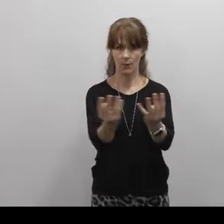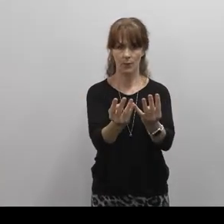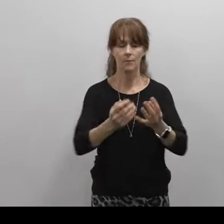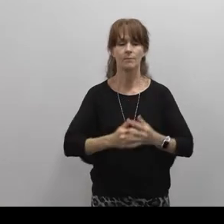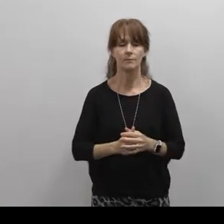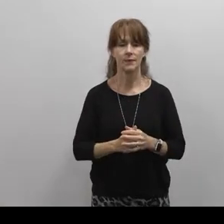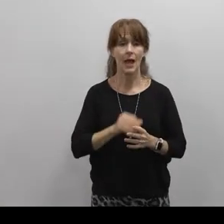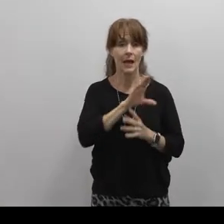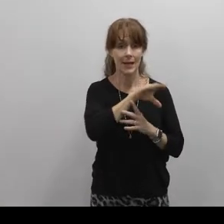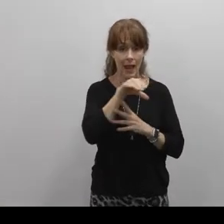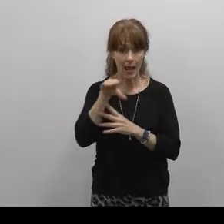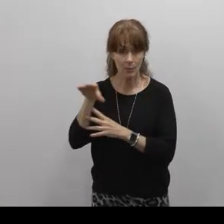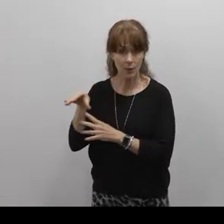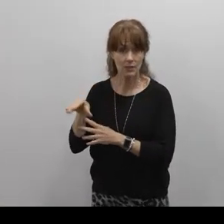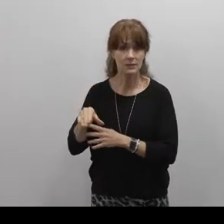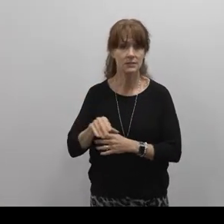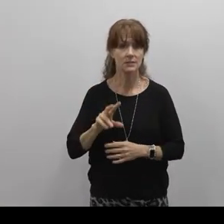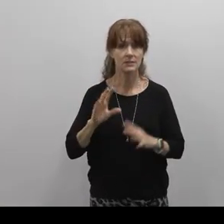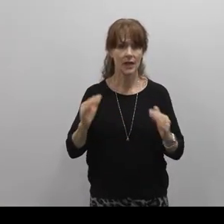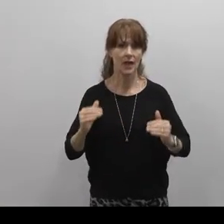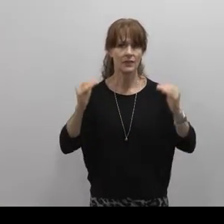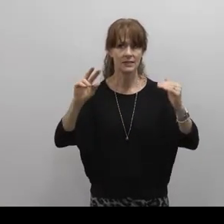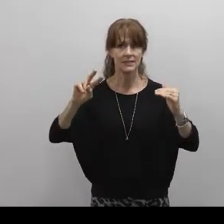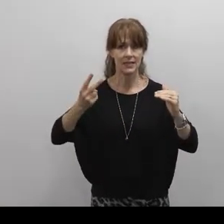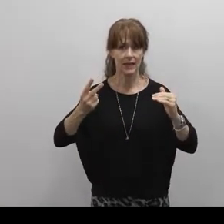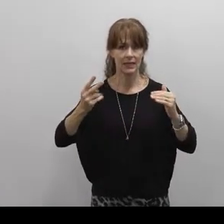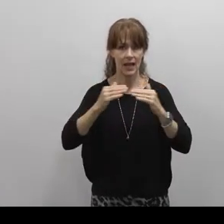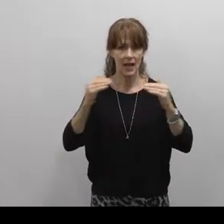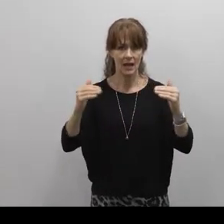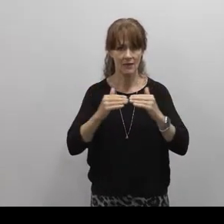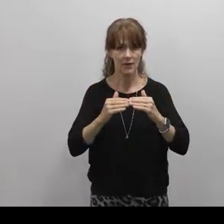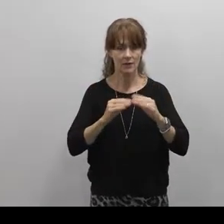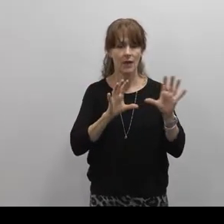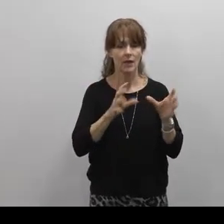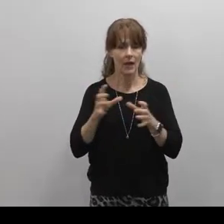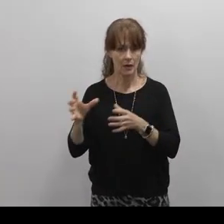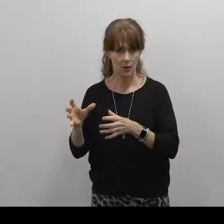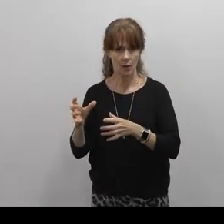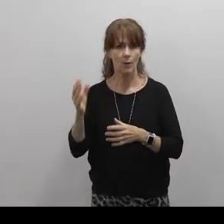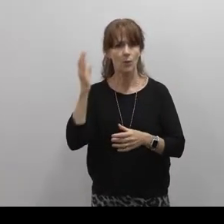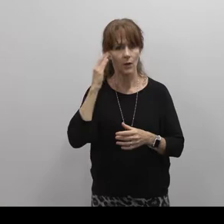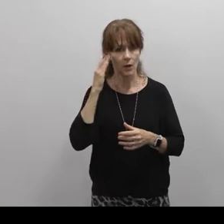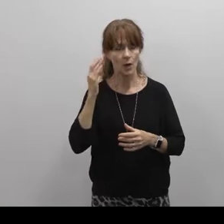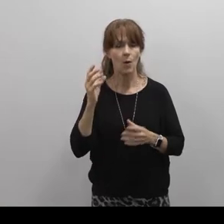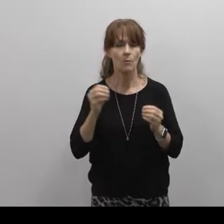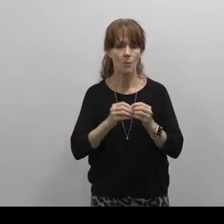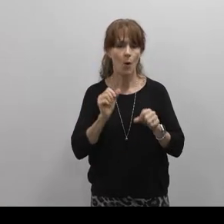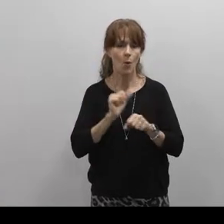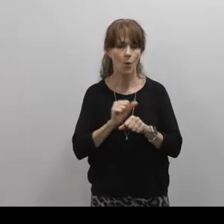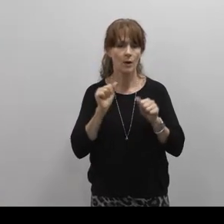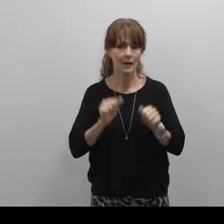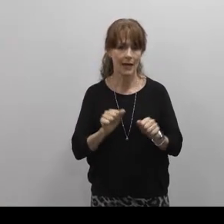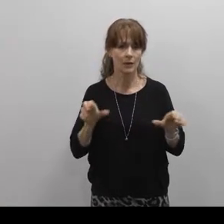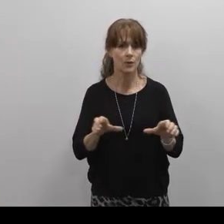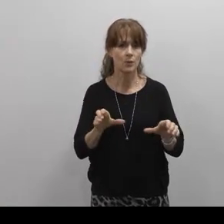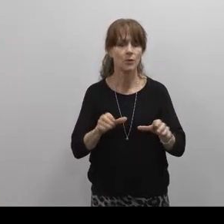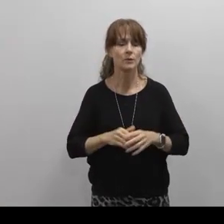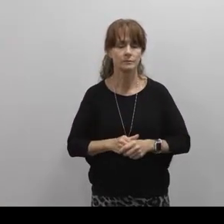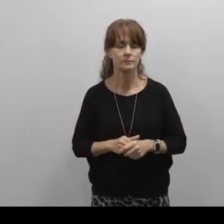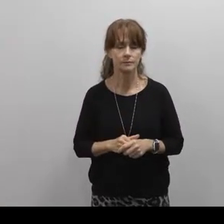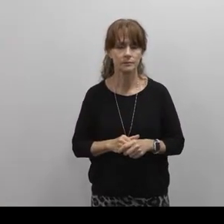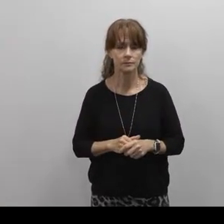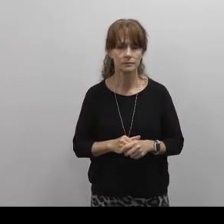way of cameras, in particular at the secondary level. Again, another category where we know there's a little bit of more work to do. And then